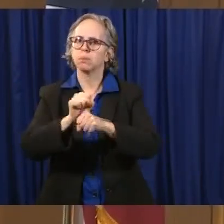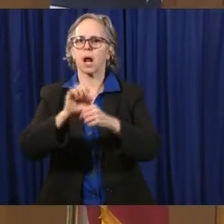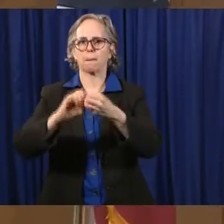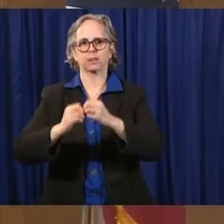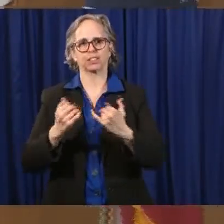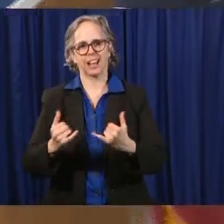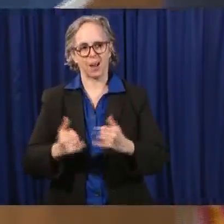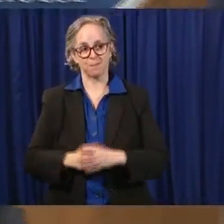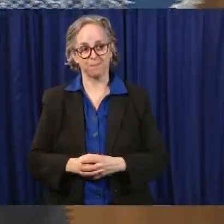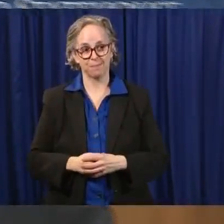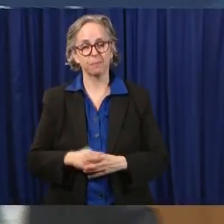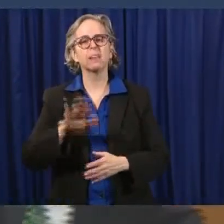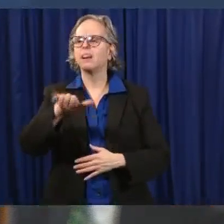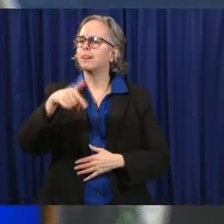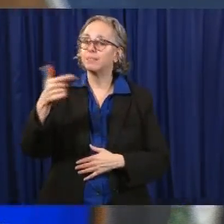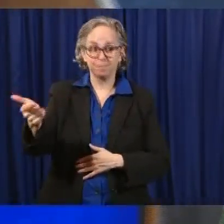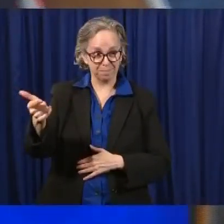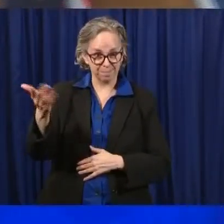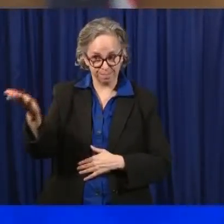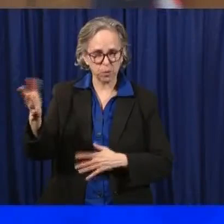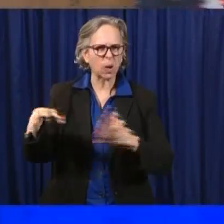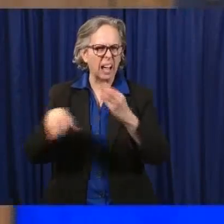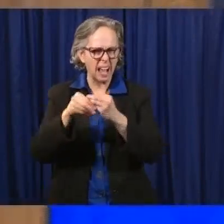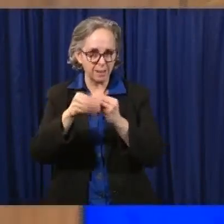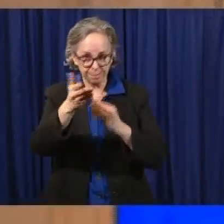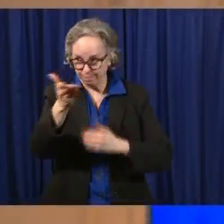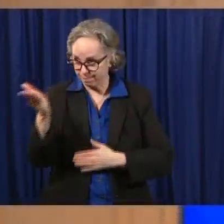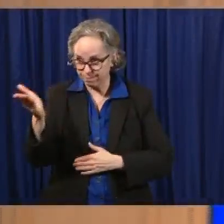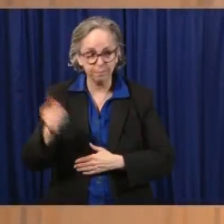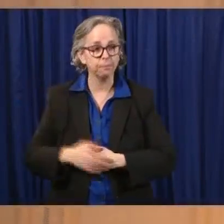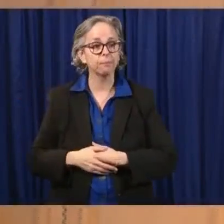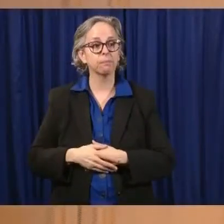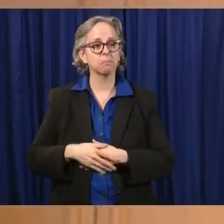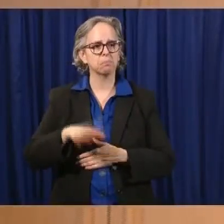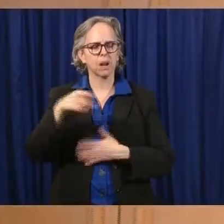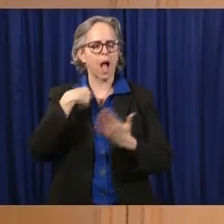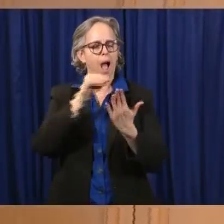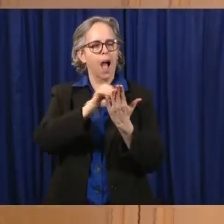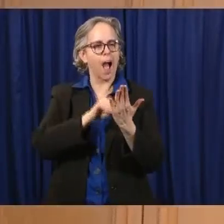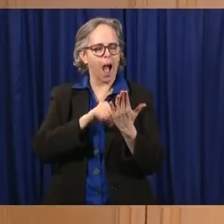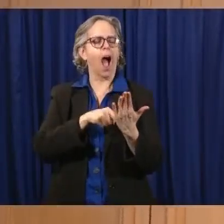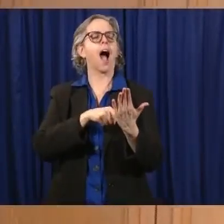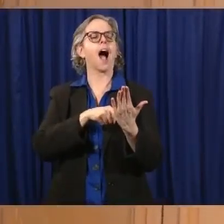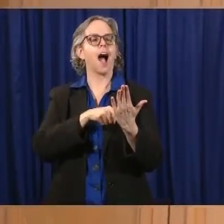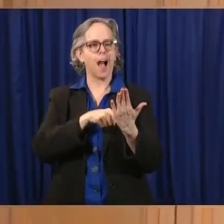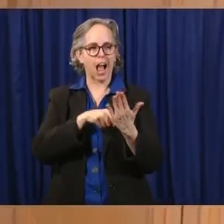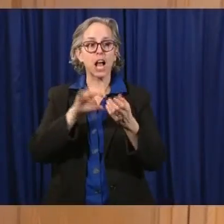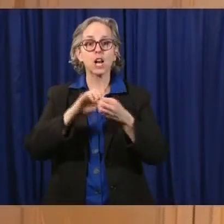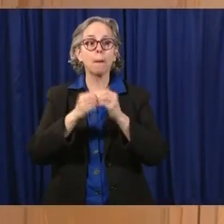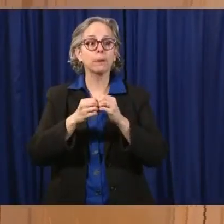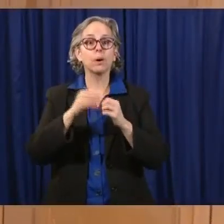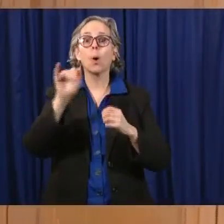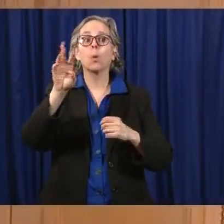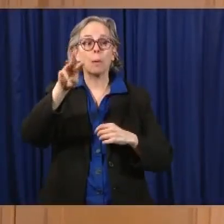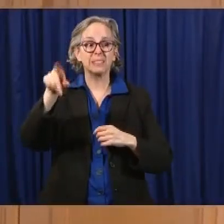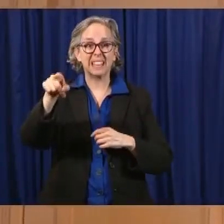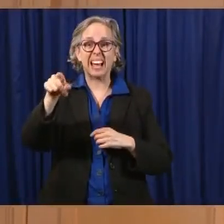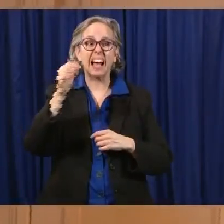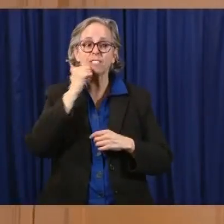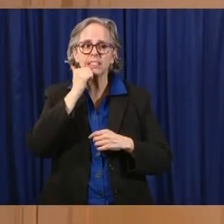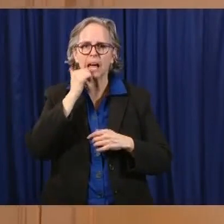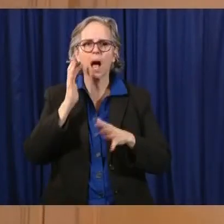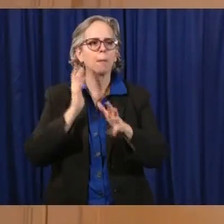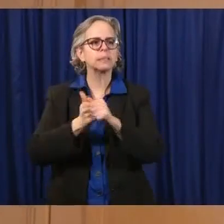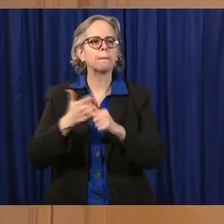Governor, I just want to add that I received a note here that numbers are being updated at 2 p.m. And,